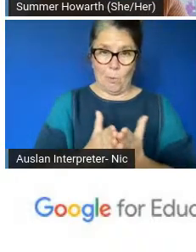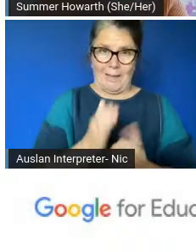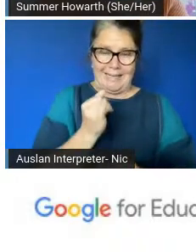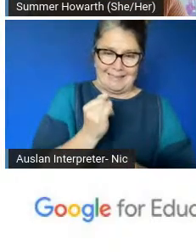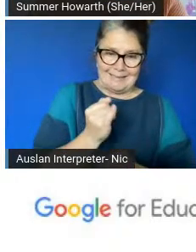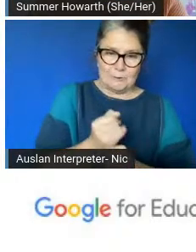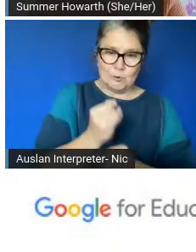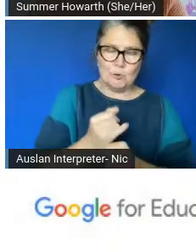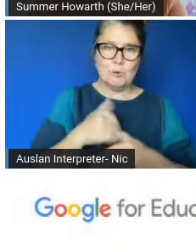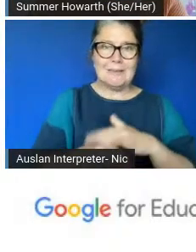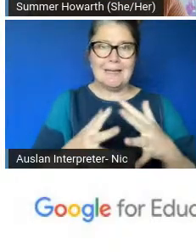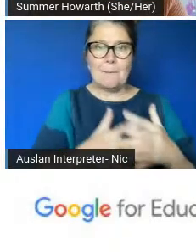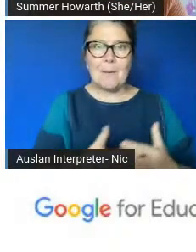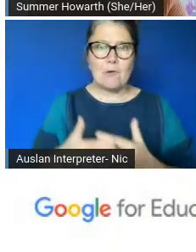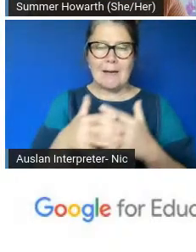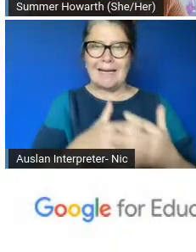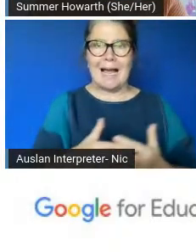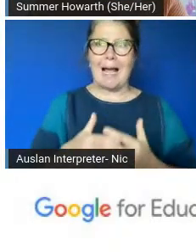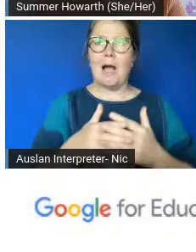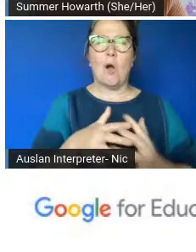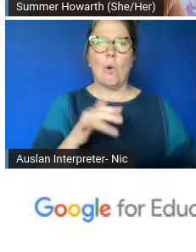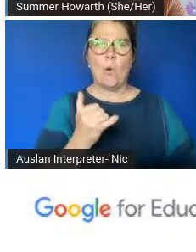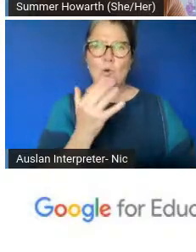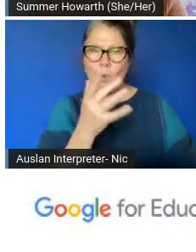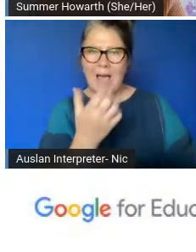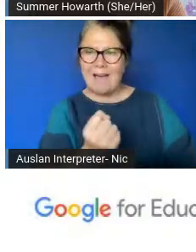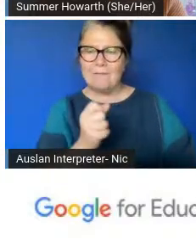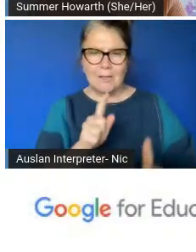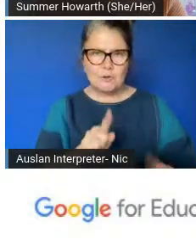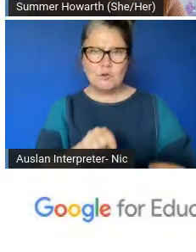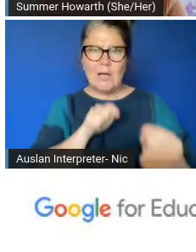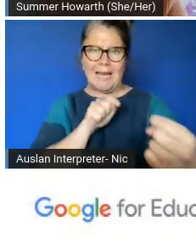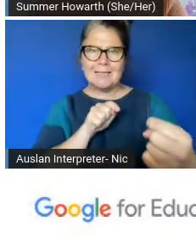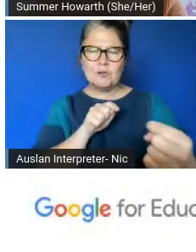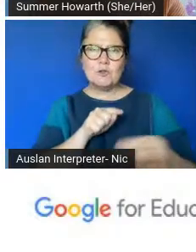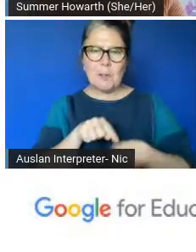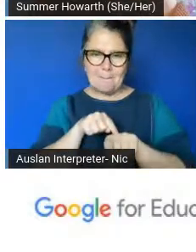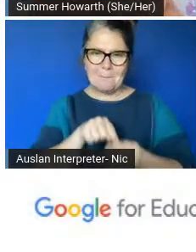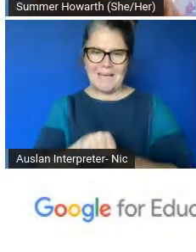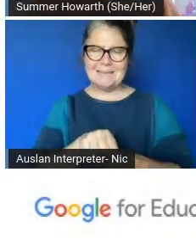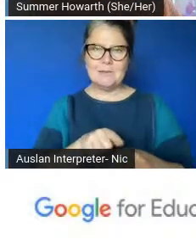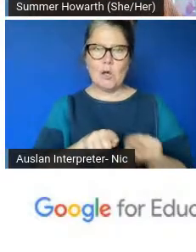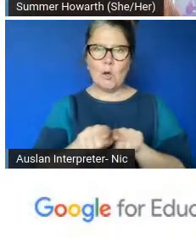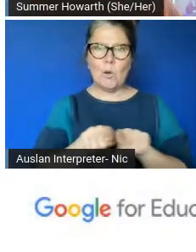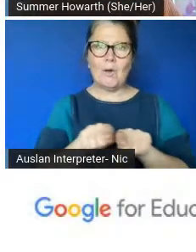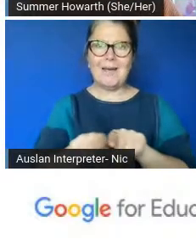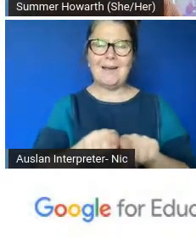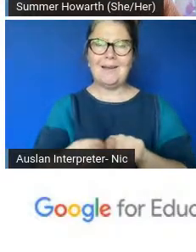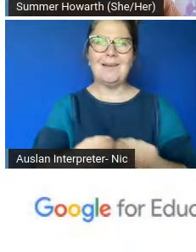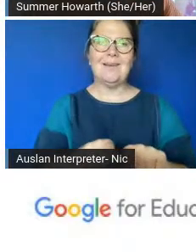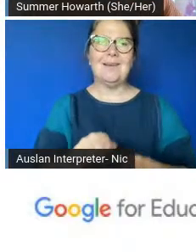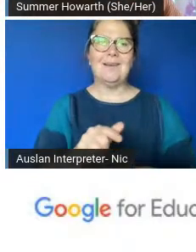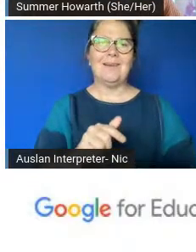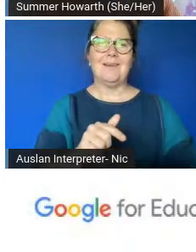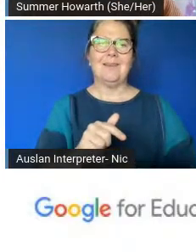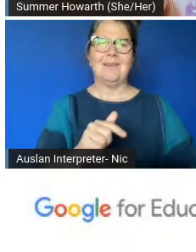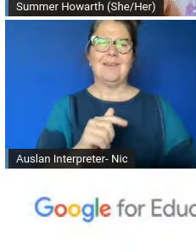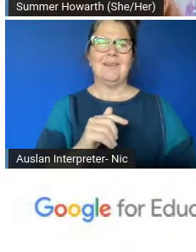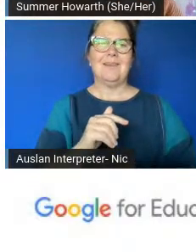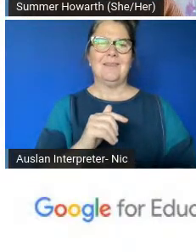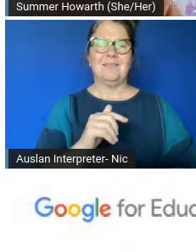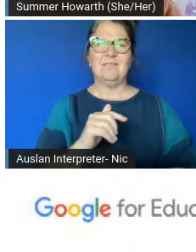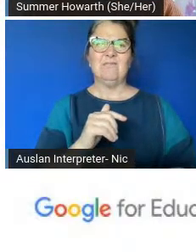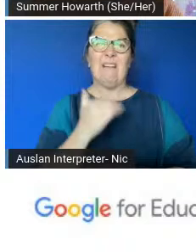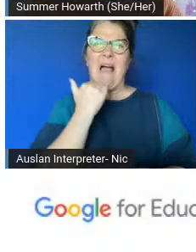You have things like challenge-based learning, and Apple is a big proponent of challenge-based learning. You might have